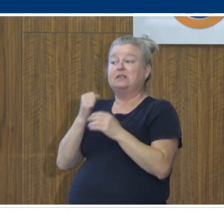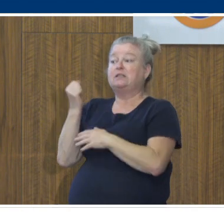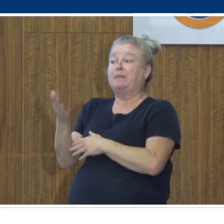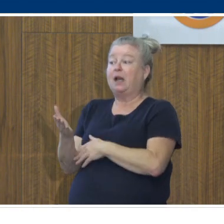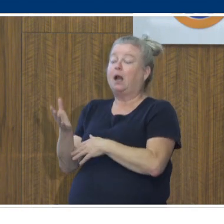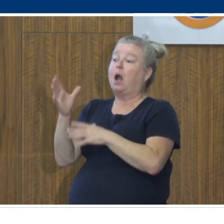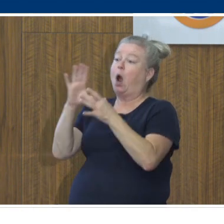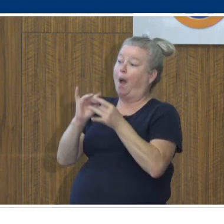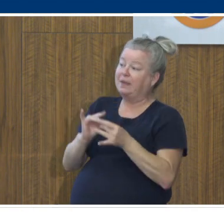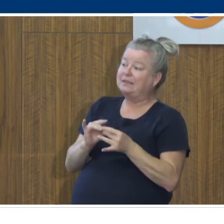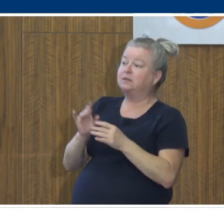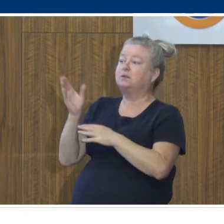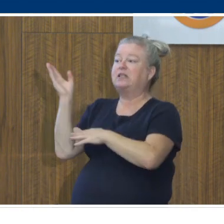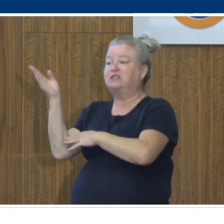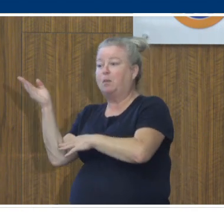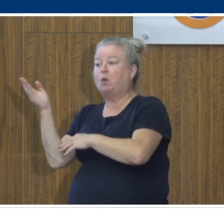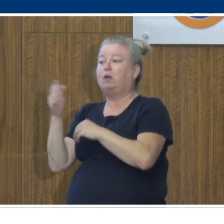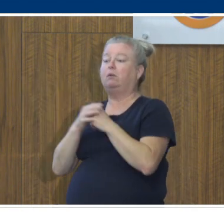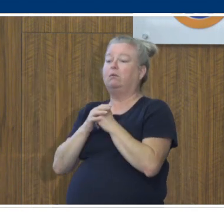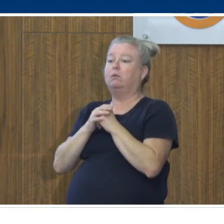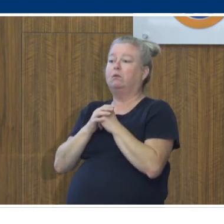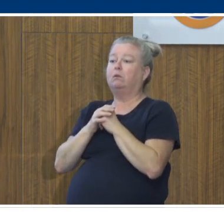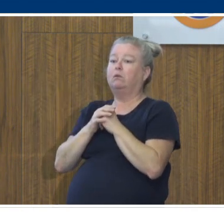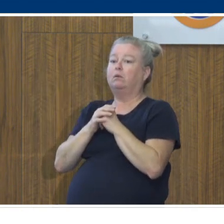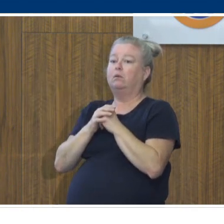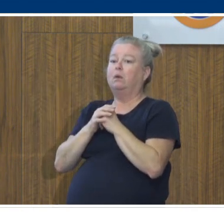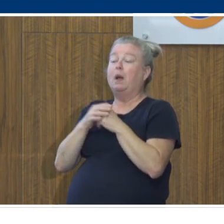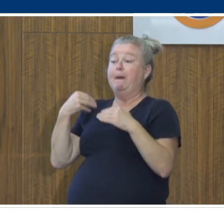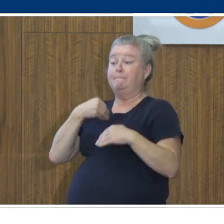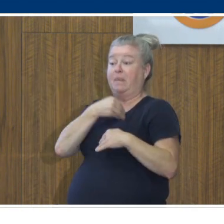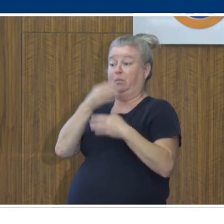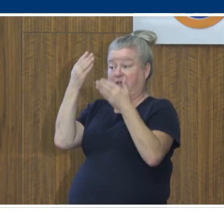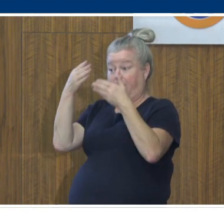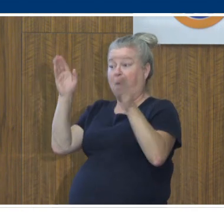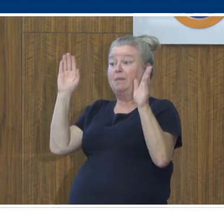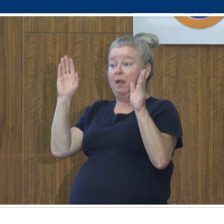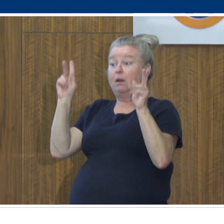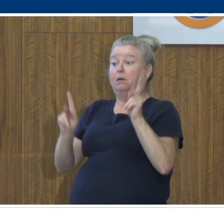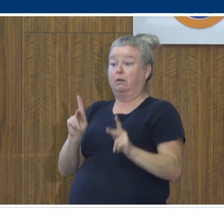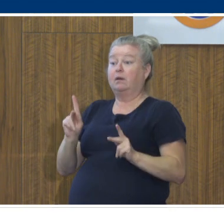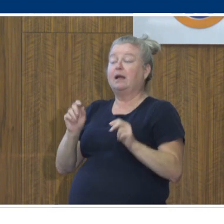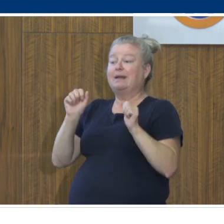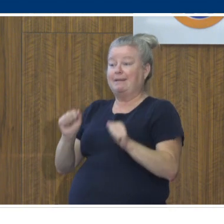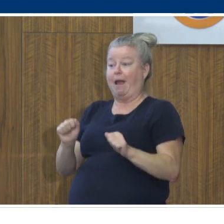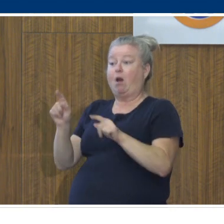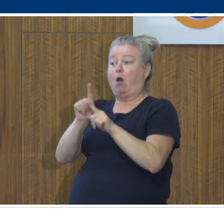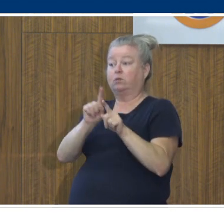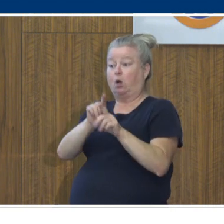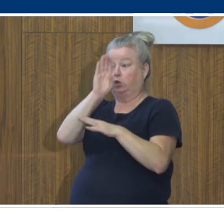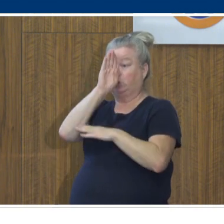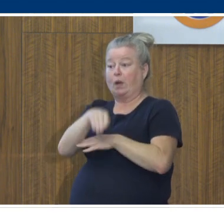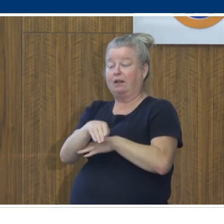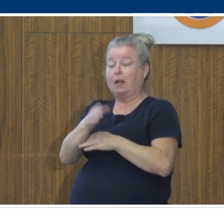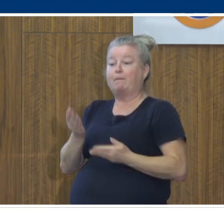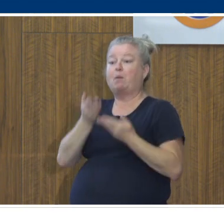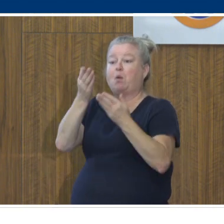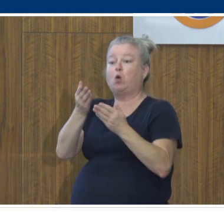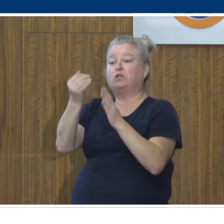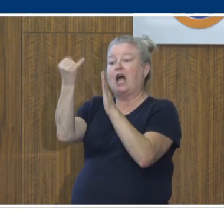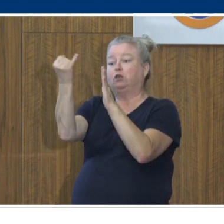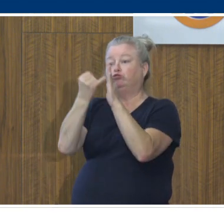testimony, is that members of the public can also directly propose and draft maps.